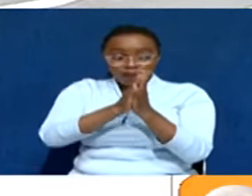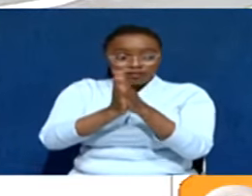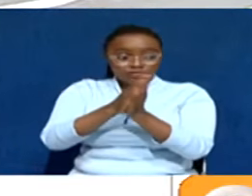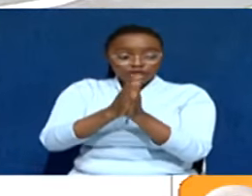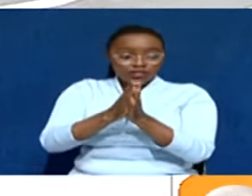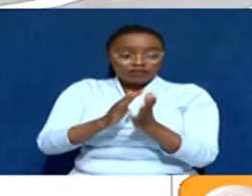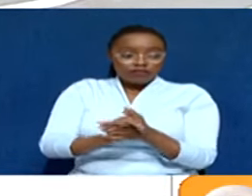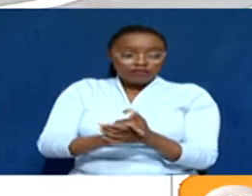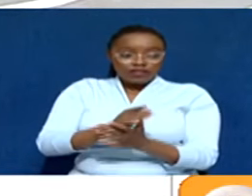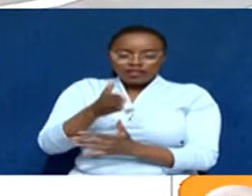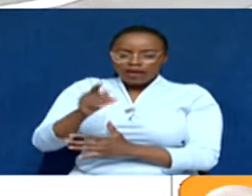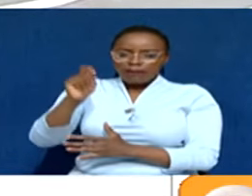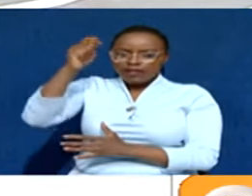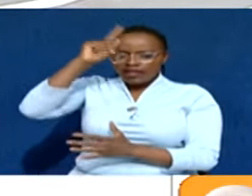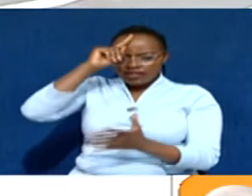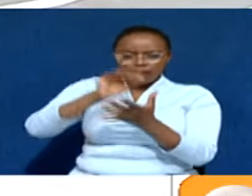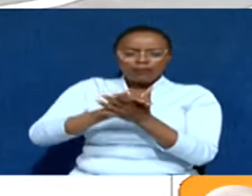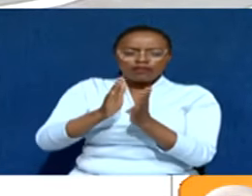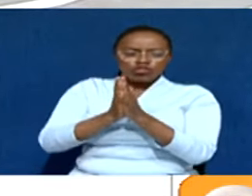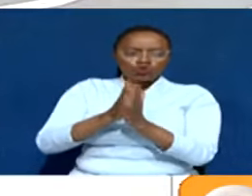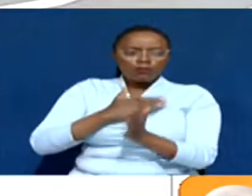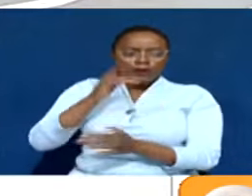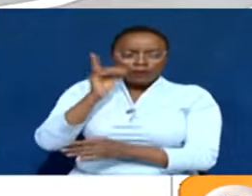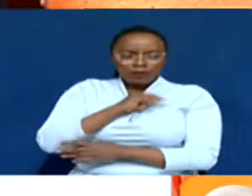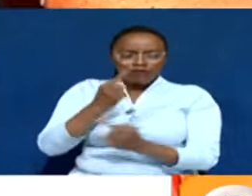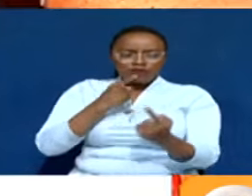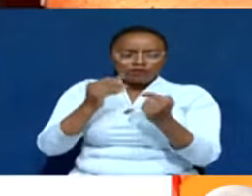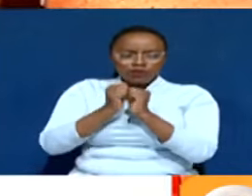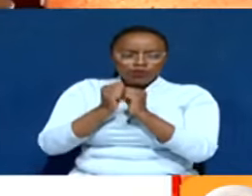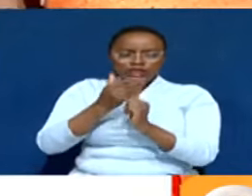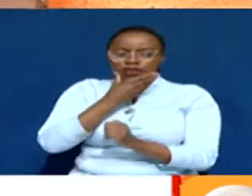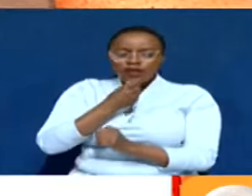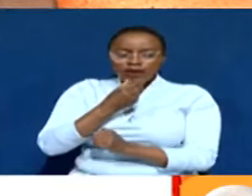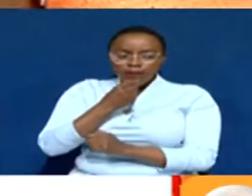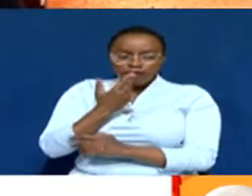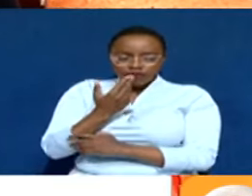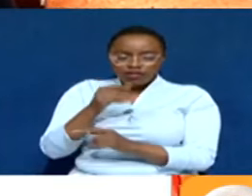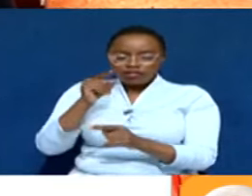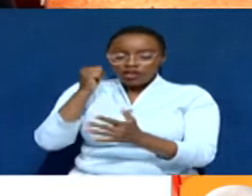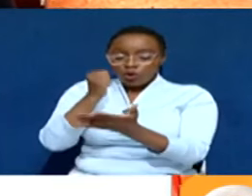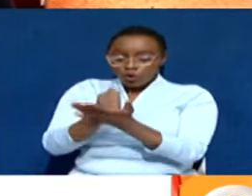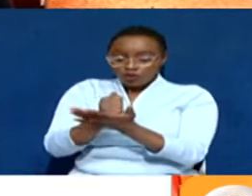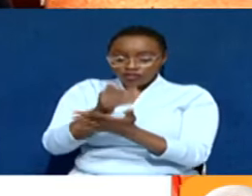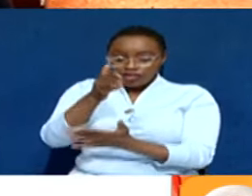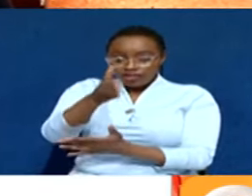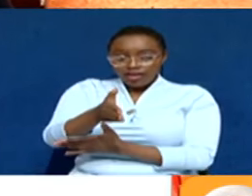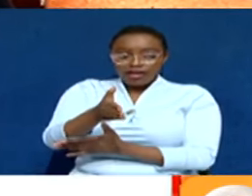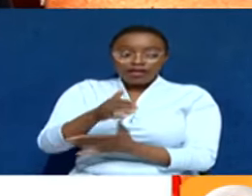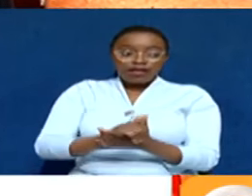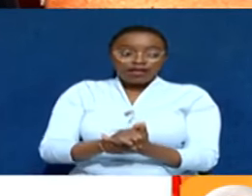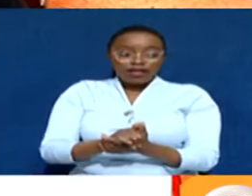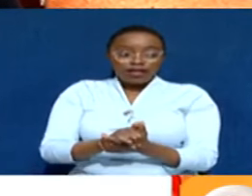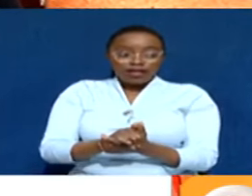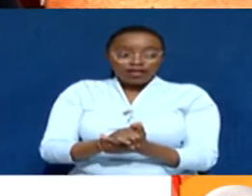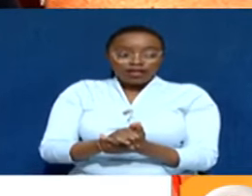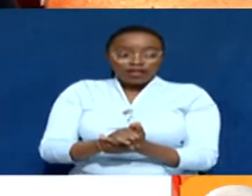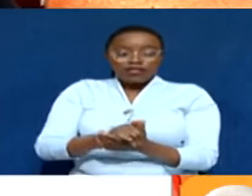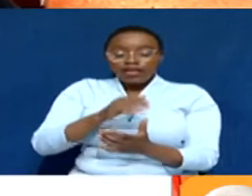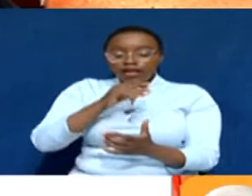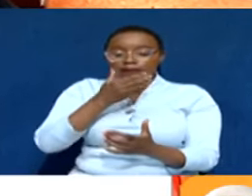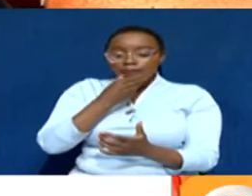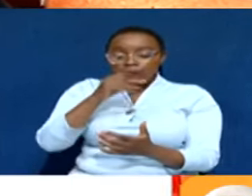Yeah, here in Kenya they believe, but I talked to the guy, the owner of the office there. The guy believed